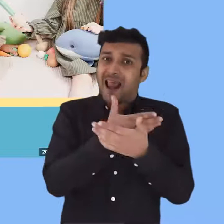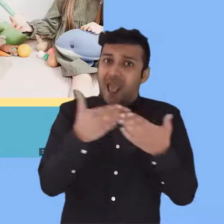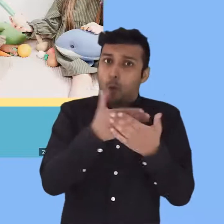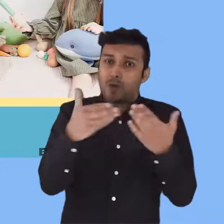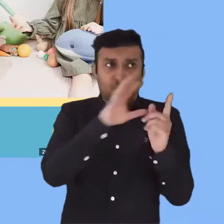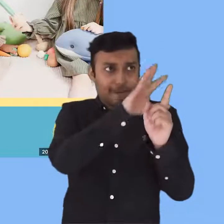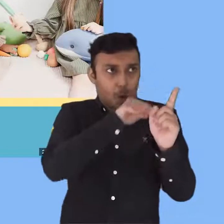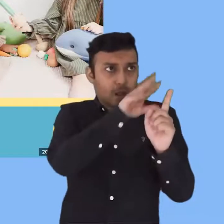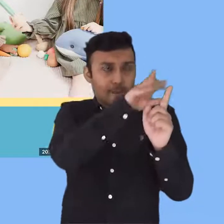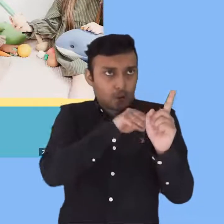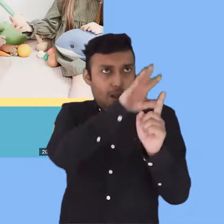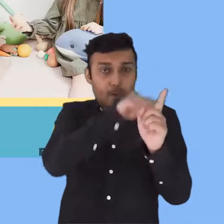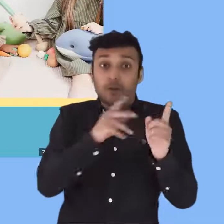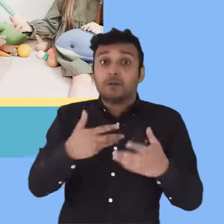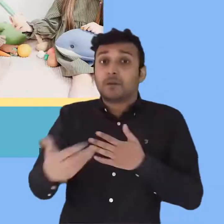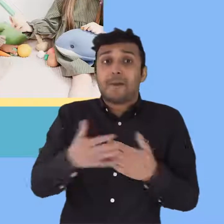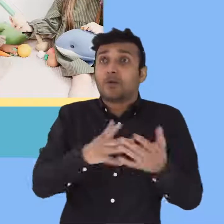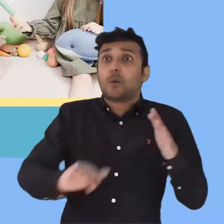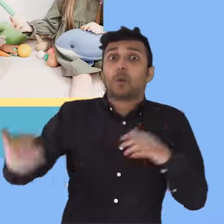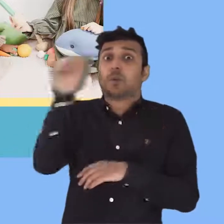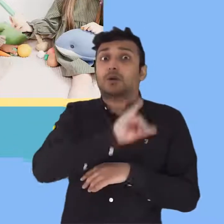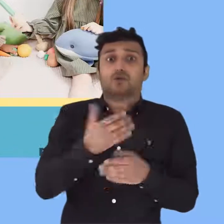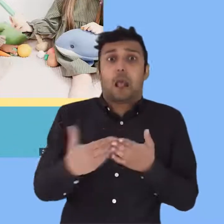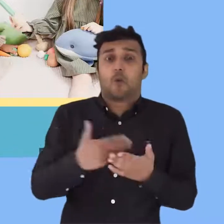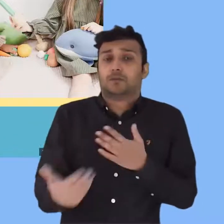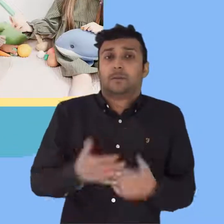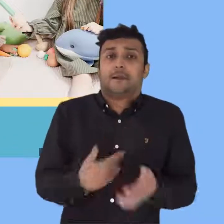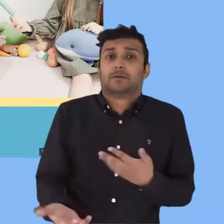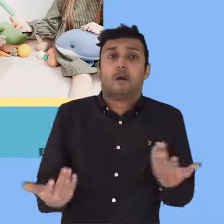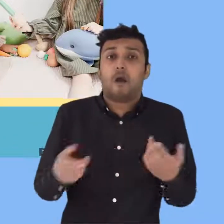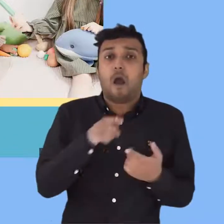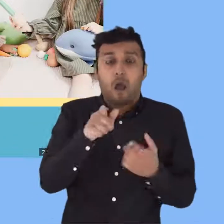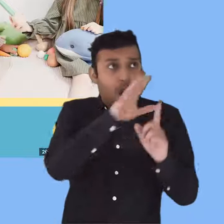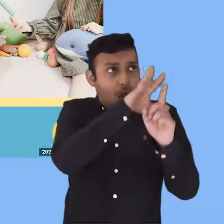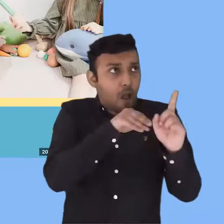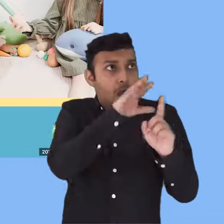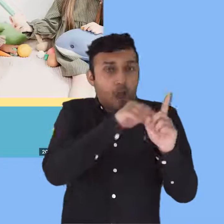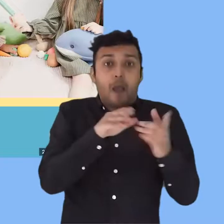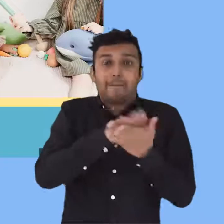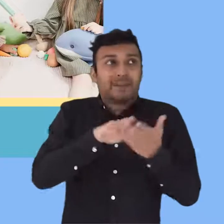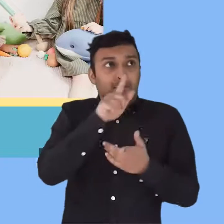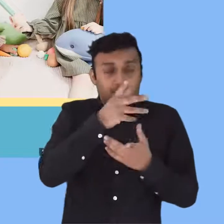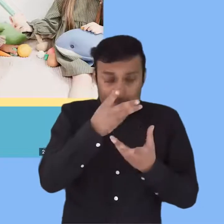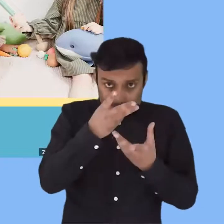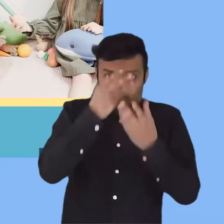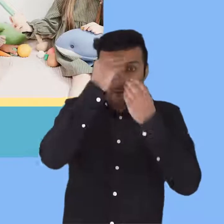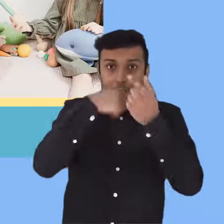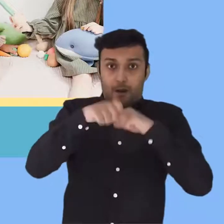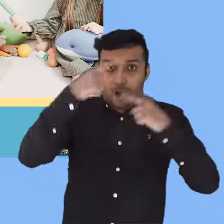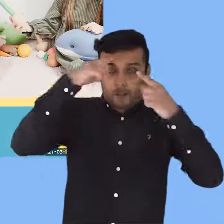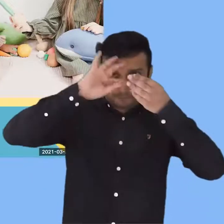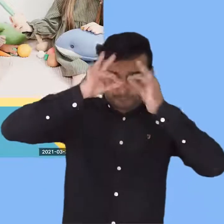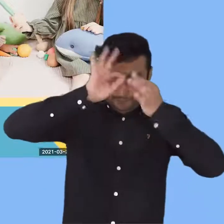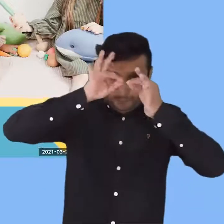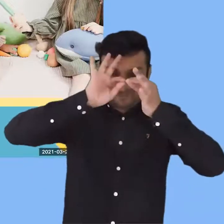examples in any language for them to be able to have the building blocks to learn language in general and to learn the next